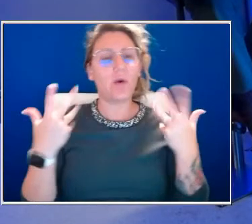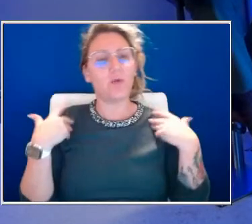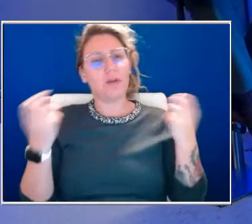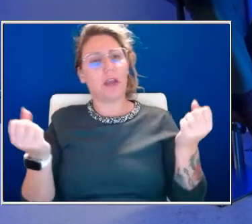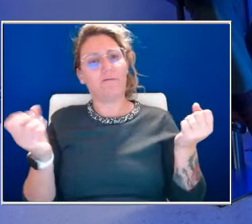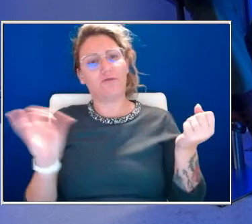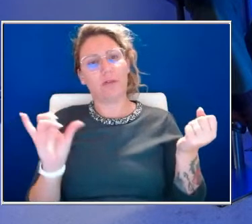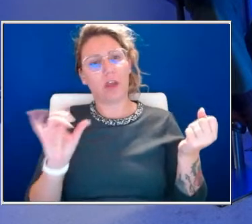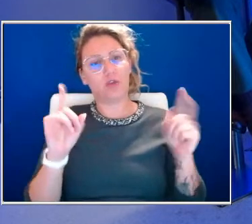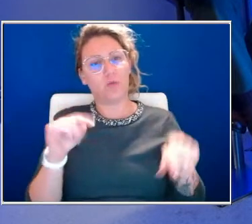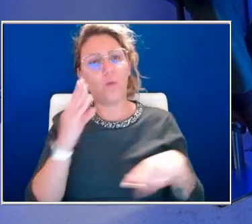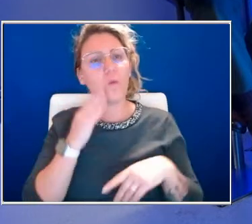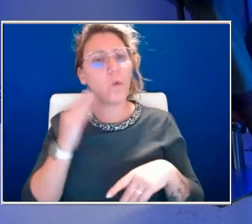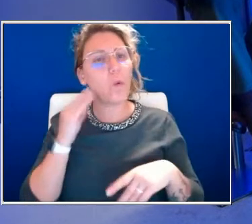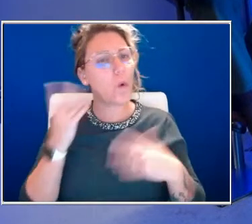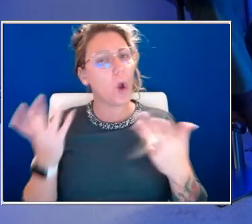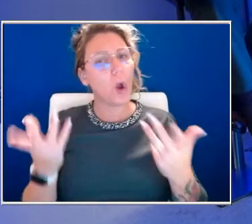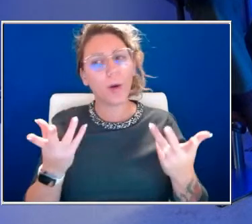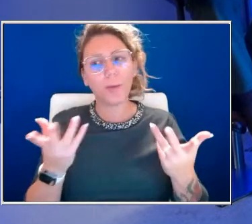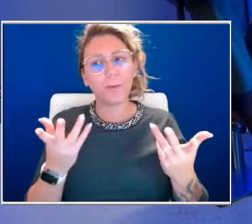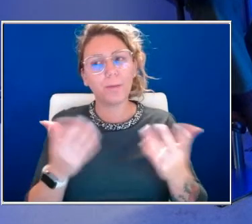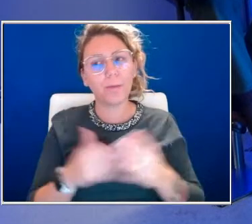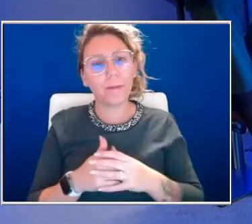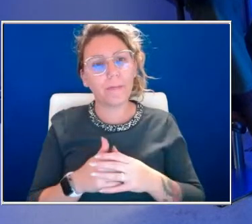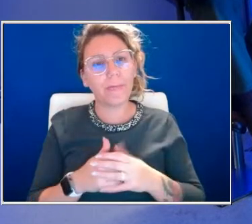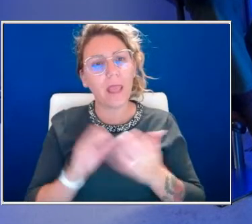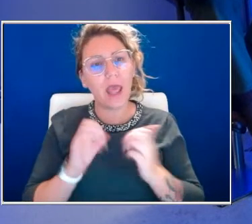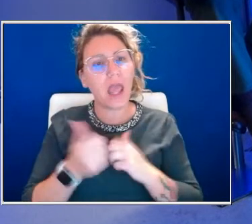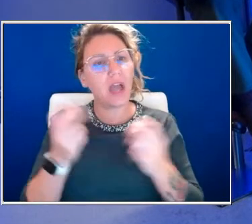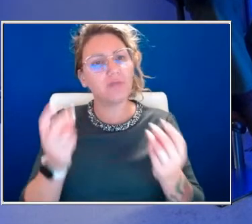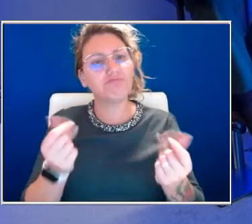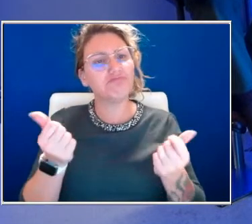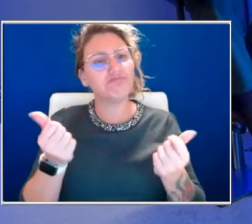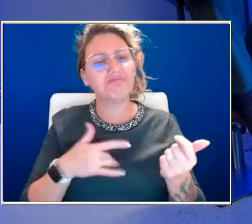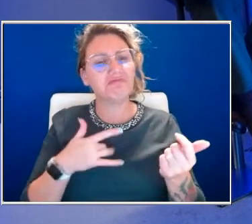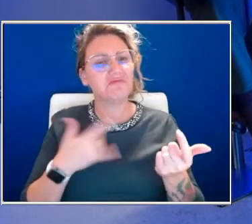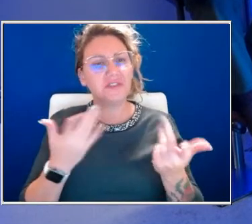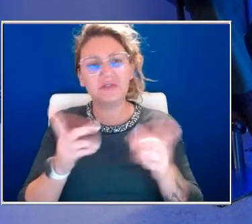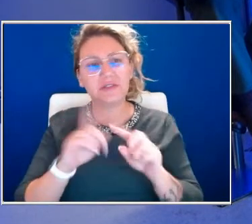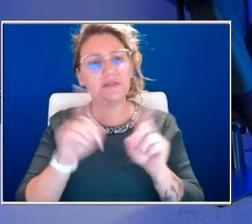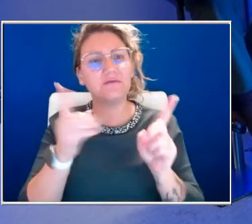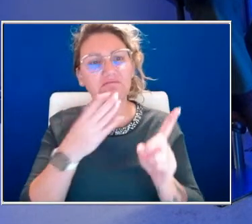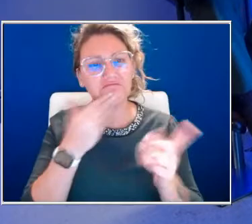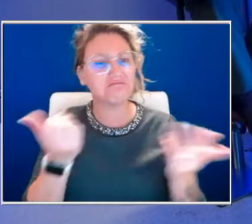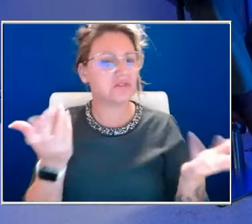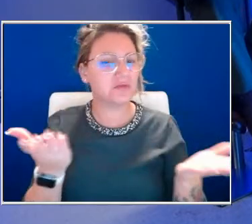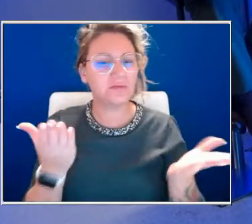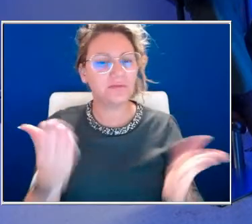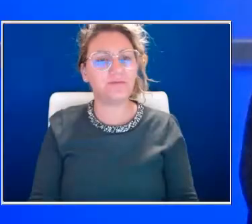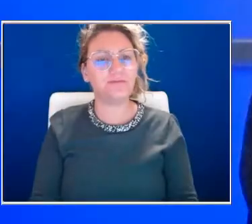home. How quick did you feel a difference?